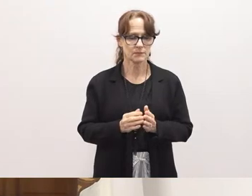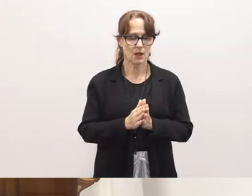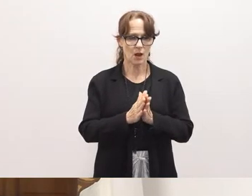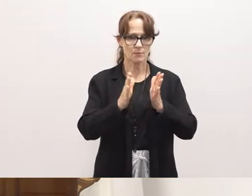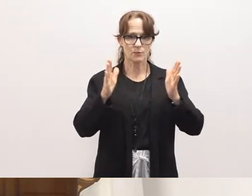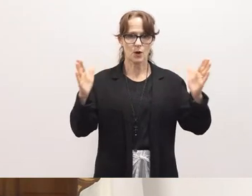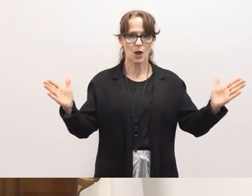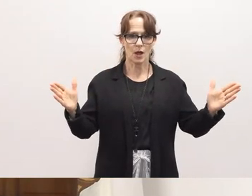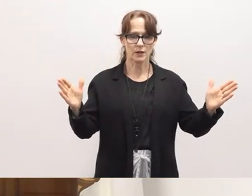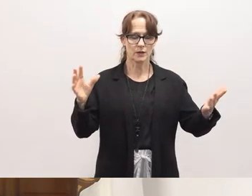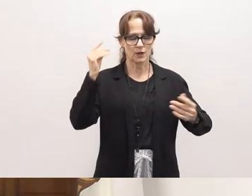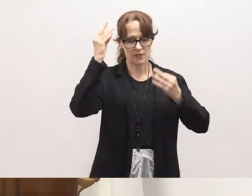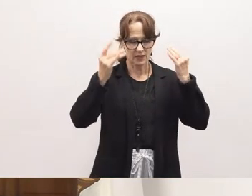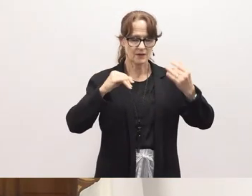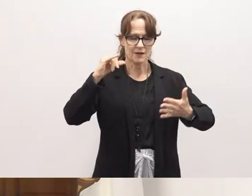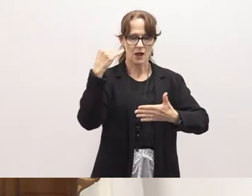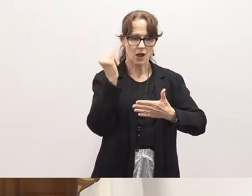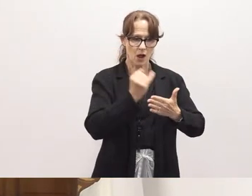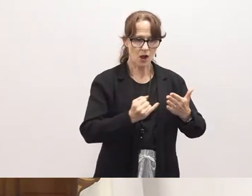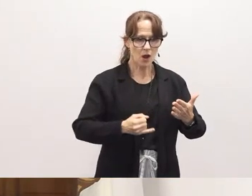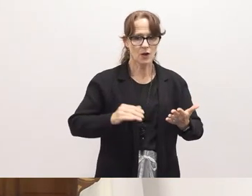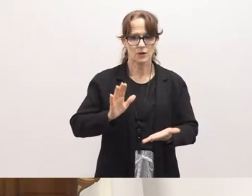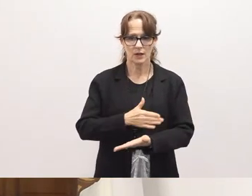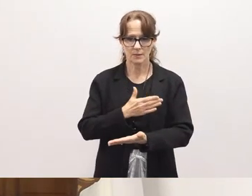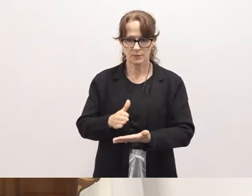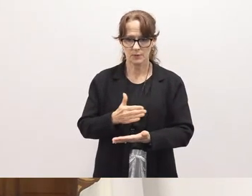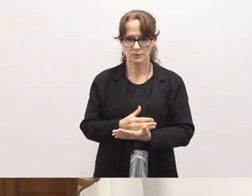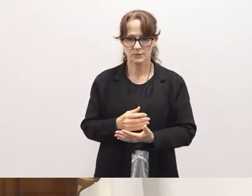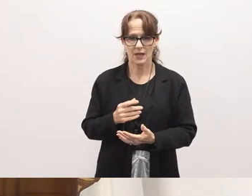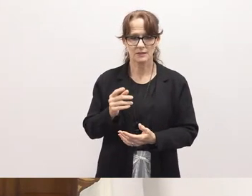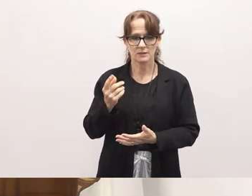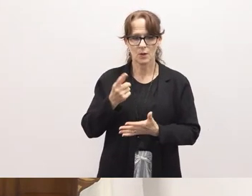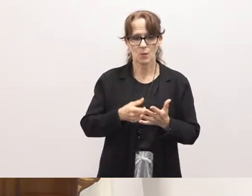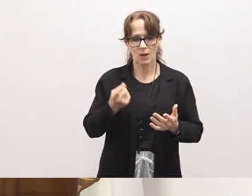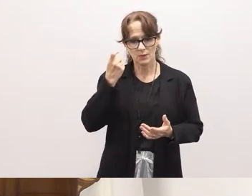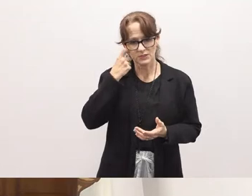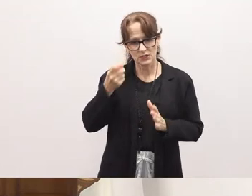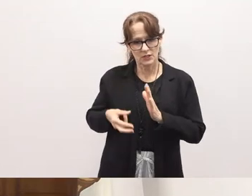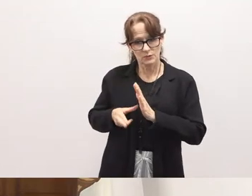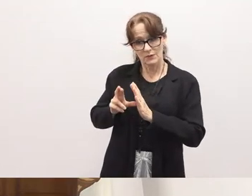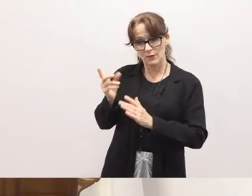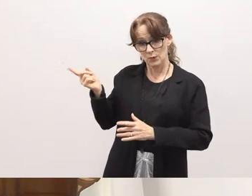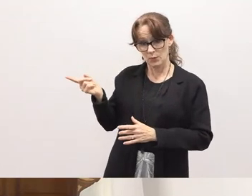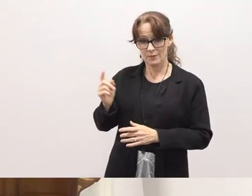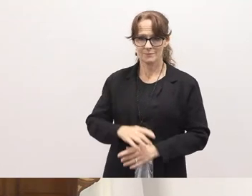thinking on arts and music and what Ms. Arcus just reviewed. Okay. Yeah.